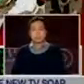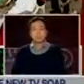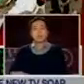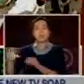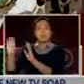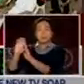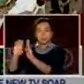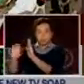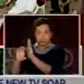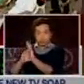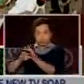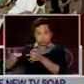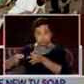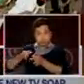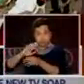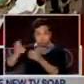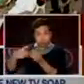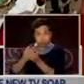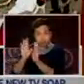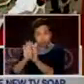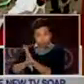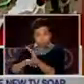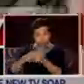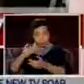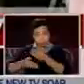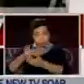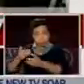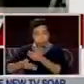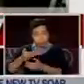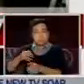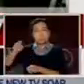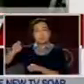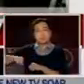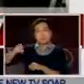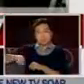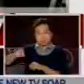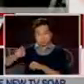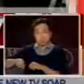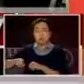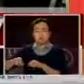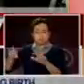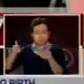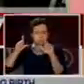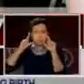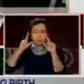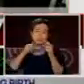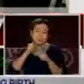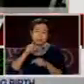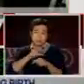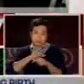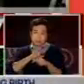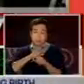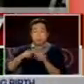The Constitution provides that in all criminal prosecutions, the accused shall be presumed innocent until the contrary